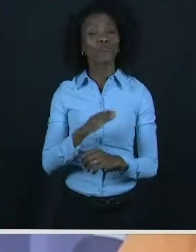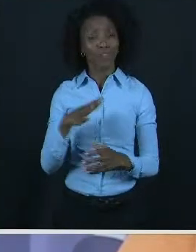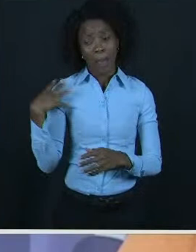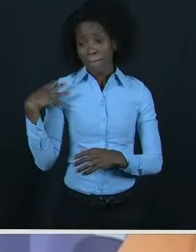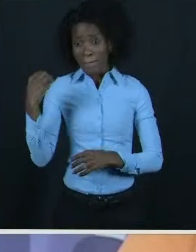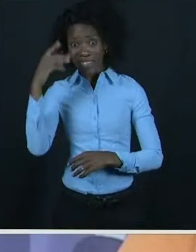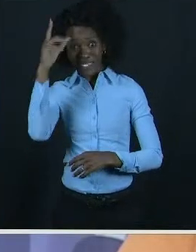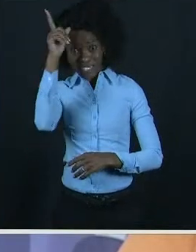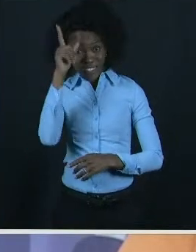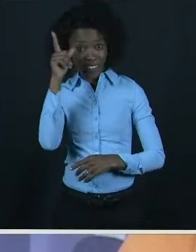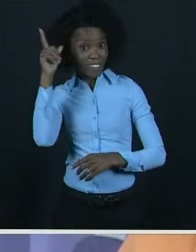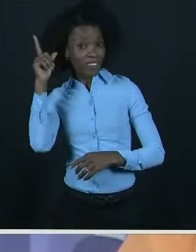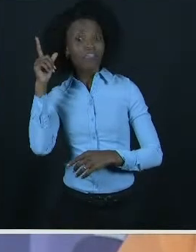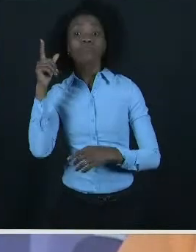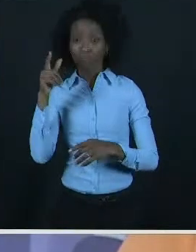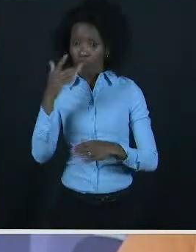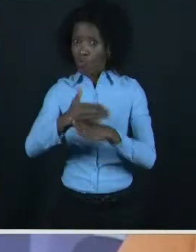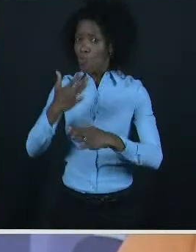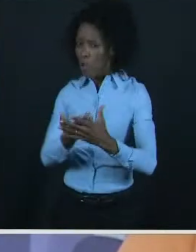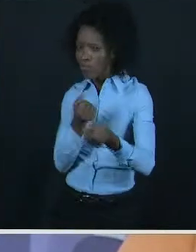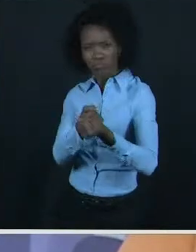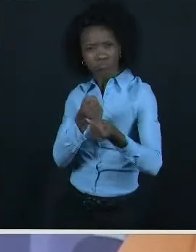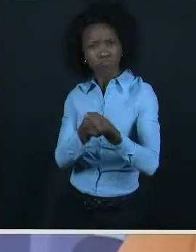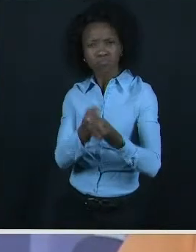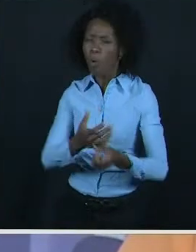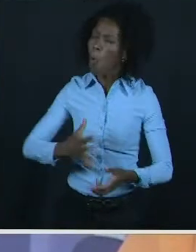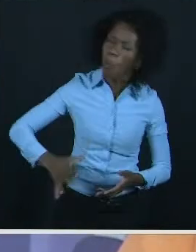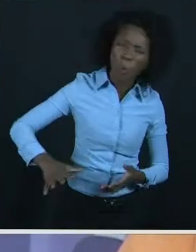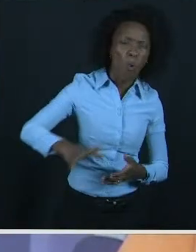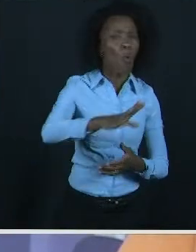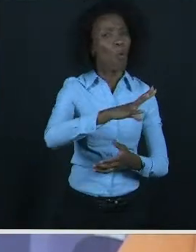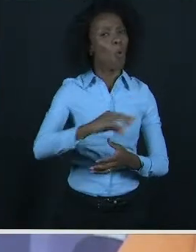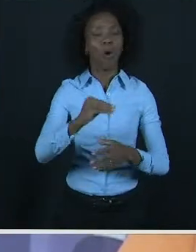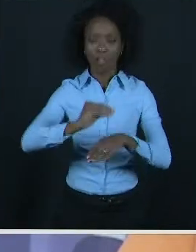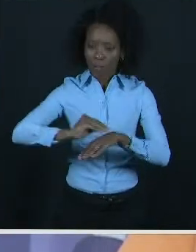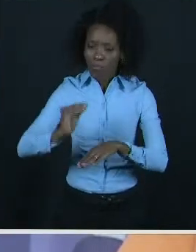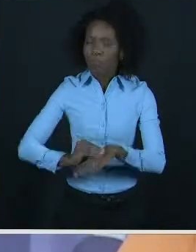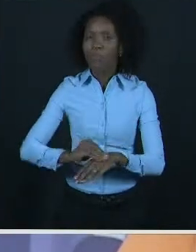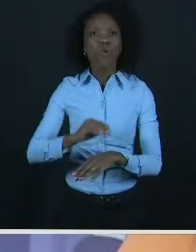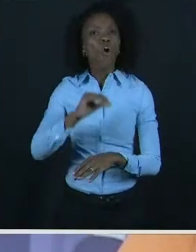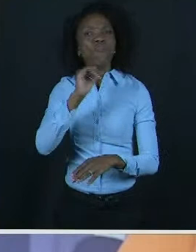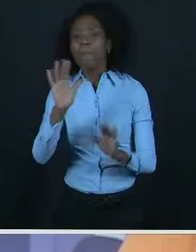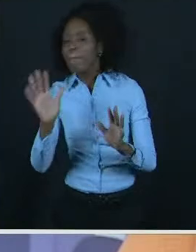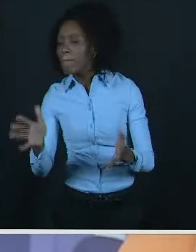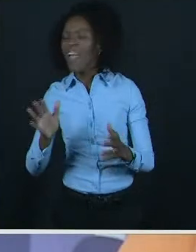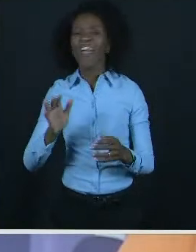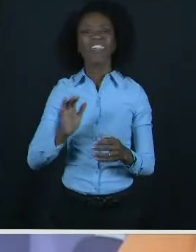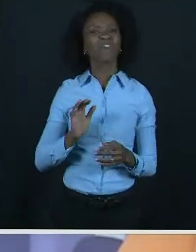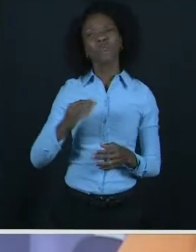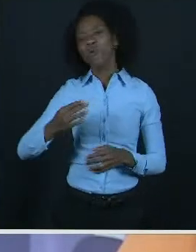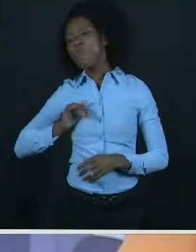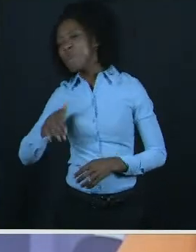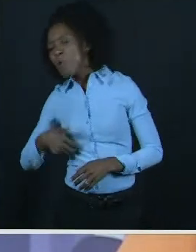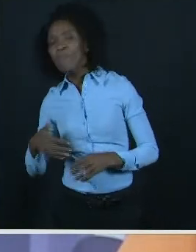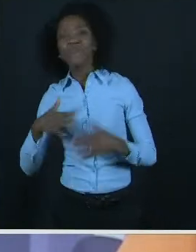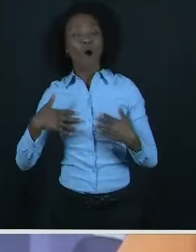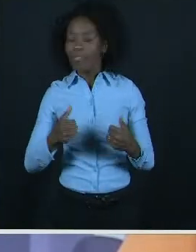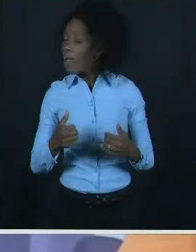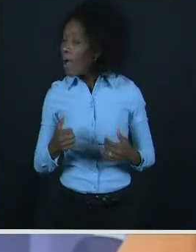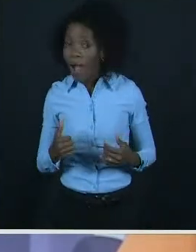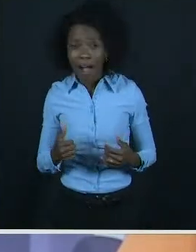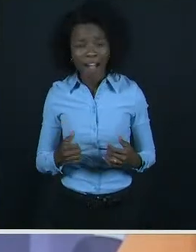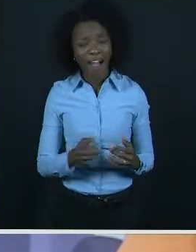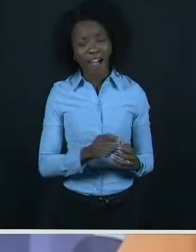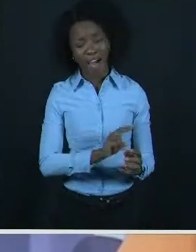all matters related to this. It's not only the Ministry of Women, it's not only health, it's a whole range of